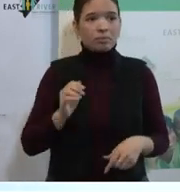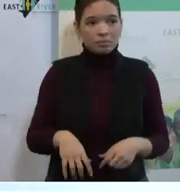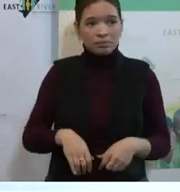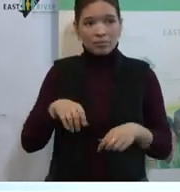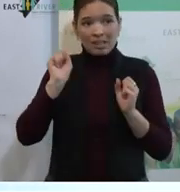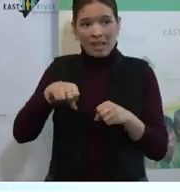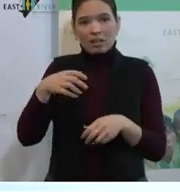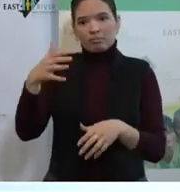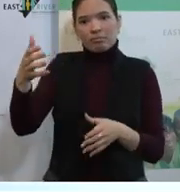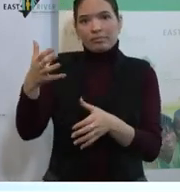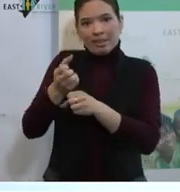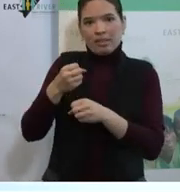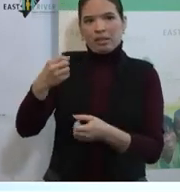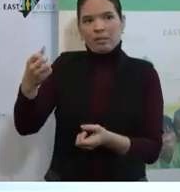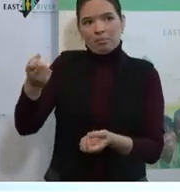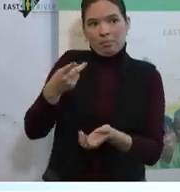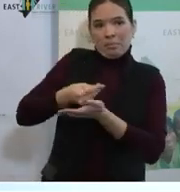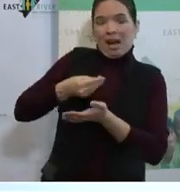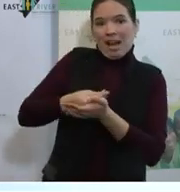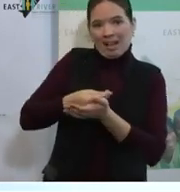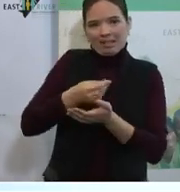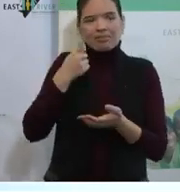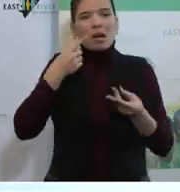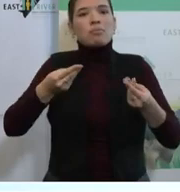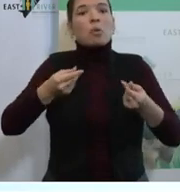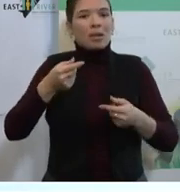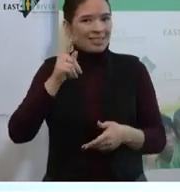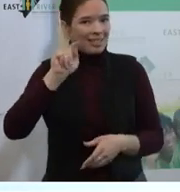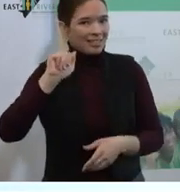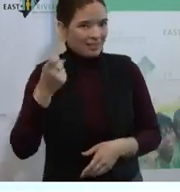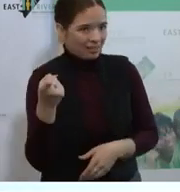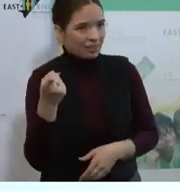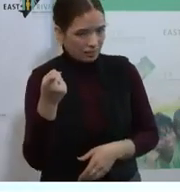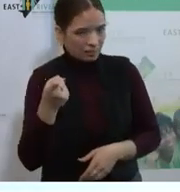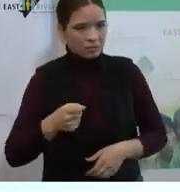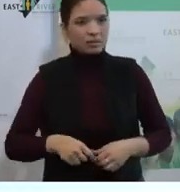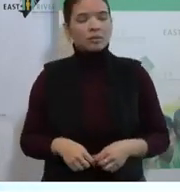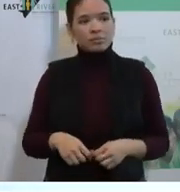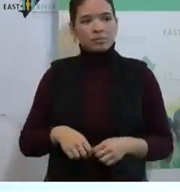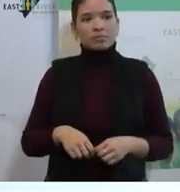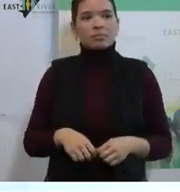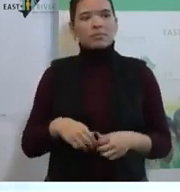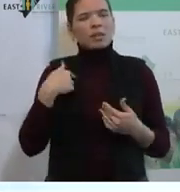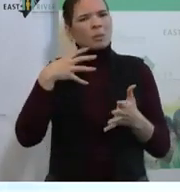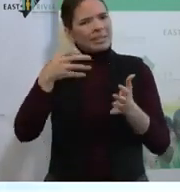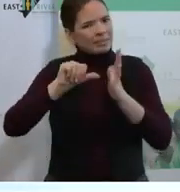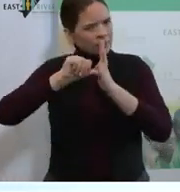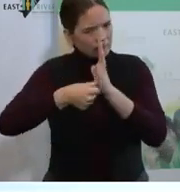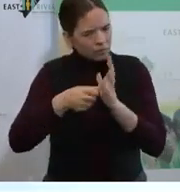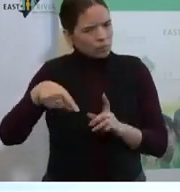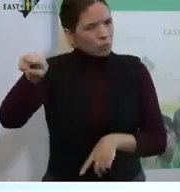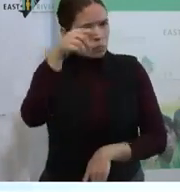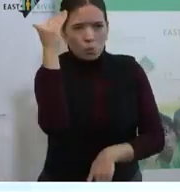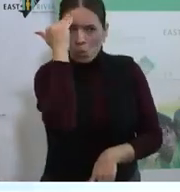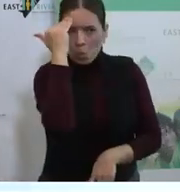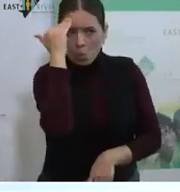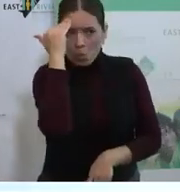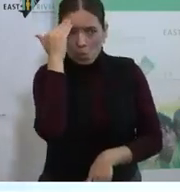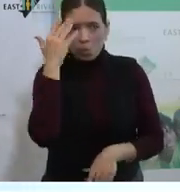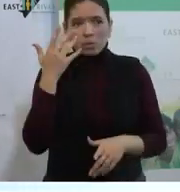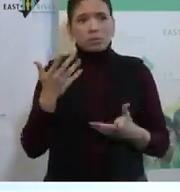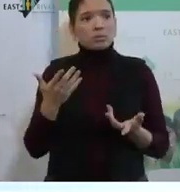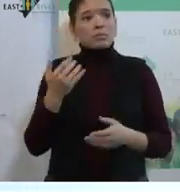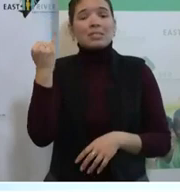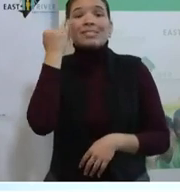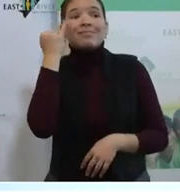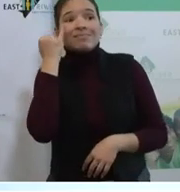deductions. I think everybody knows, although every time I mention this, there's somebody who qualifies who's not getting it.